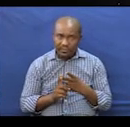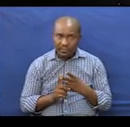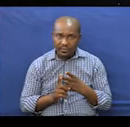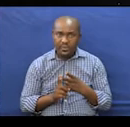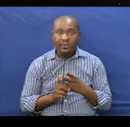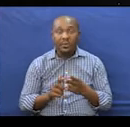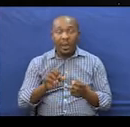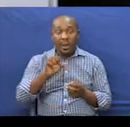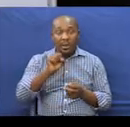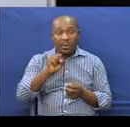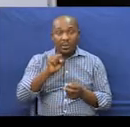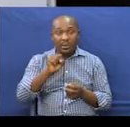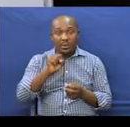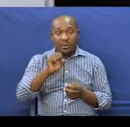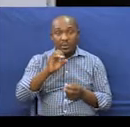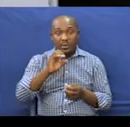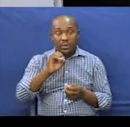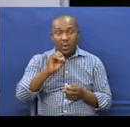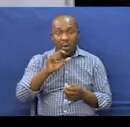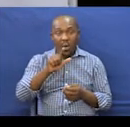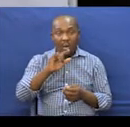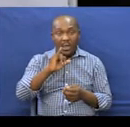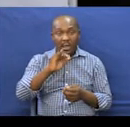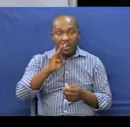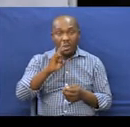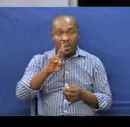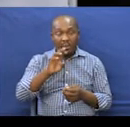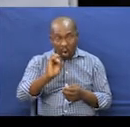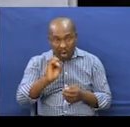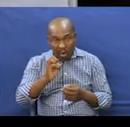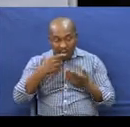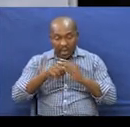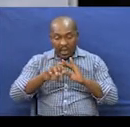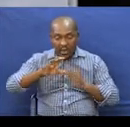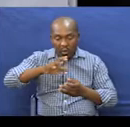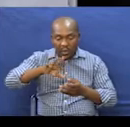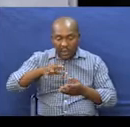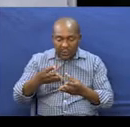are soluble in water, others are not.